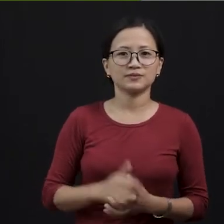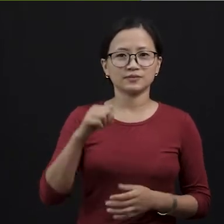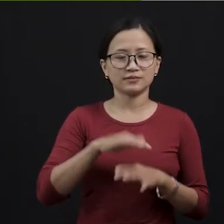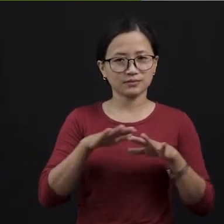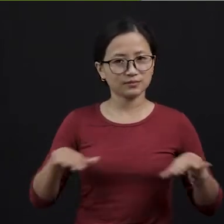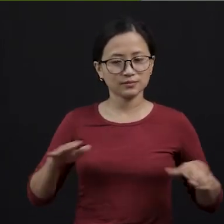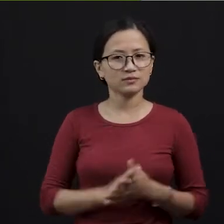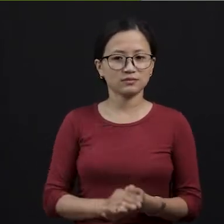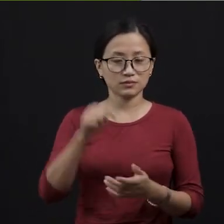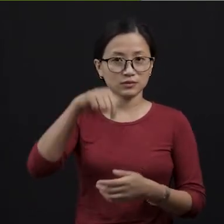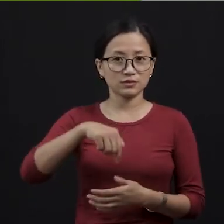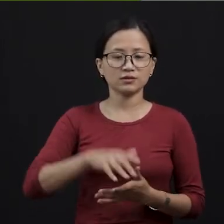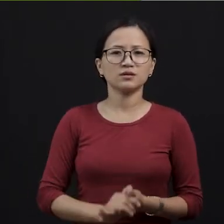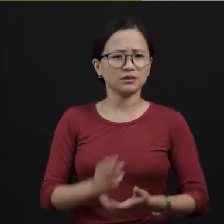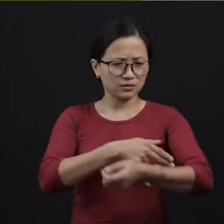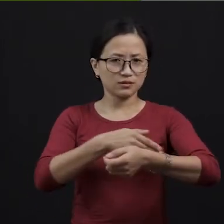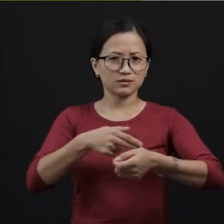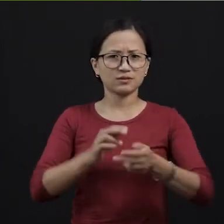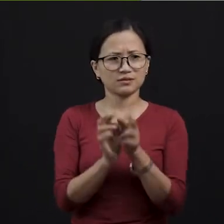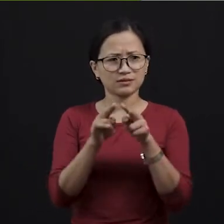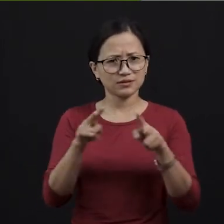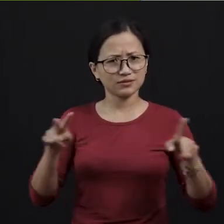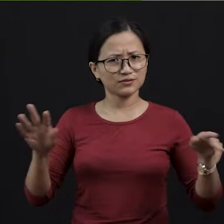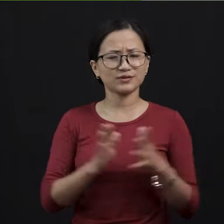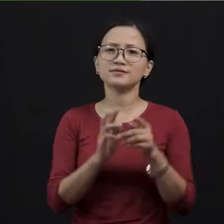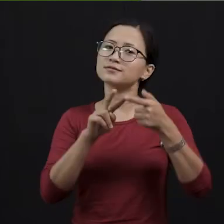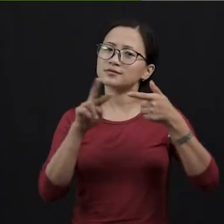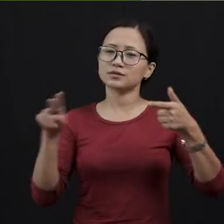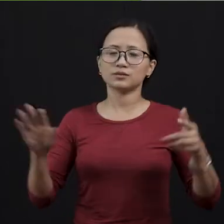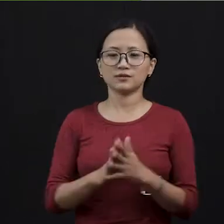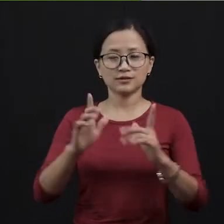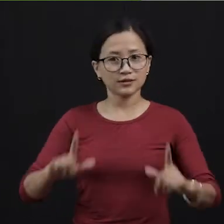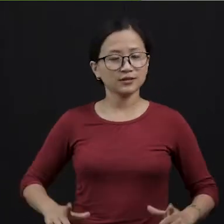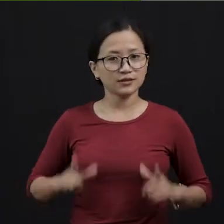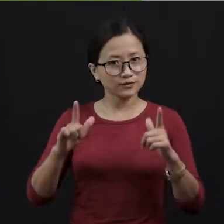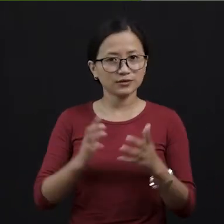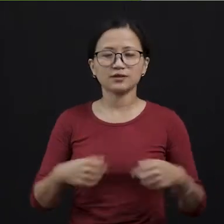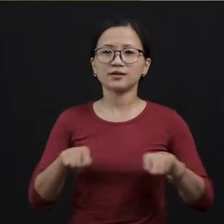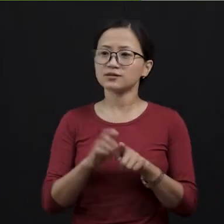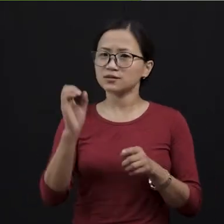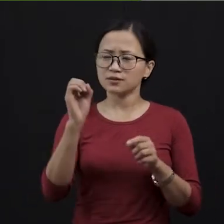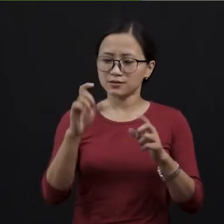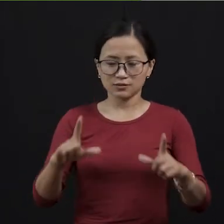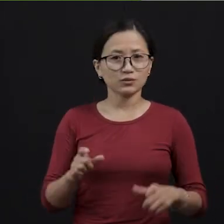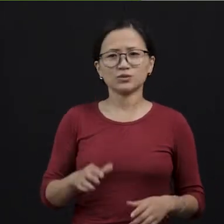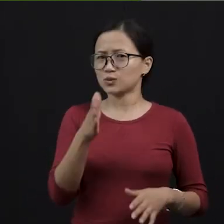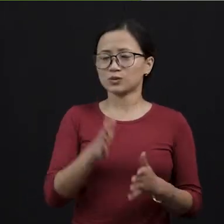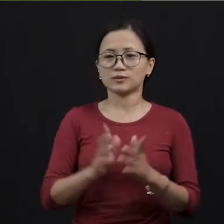students, now can you name the different types of living and non-living organisms? Do you